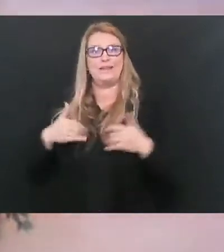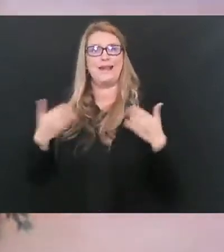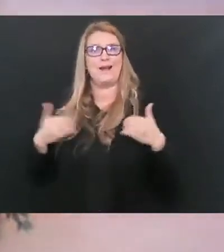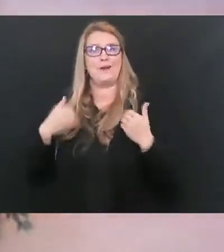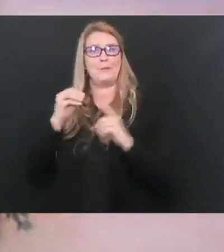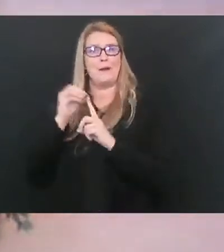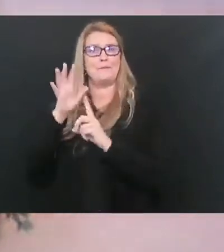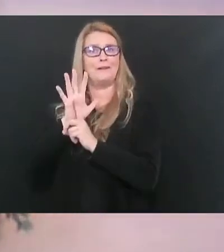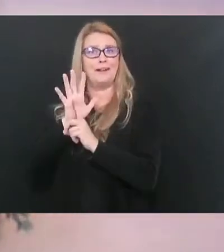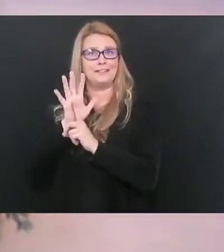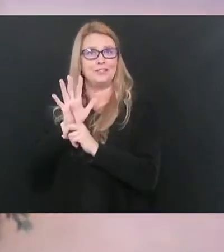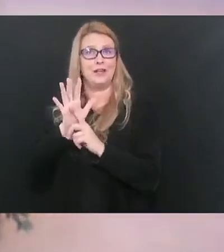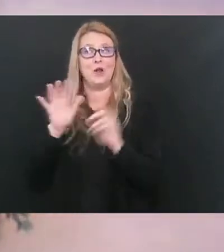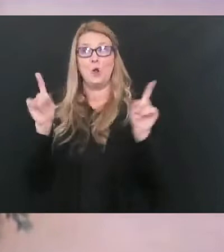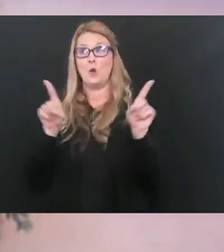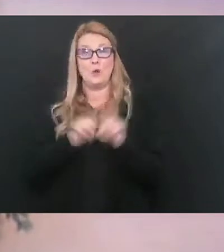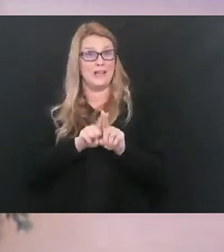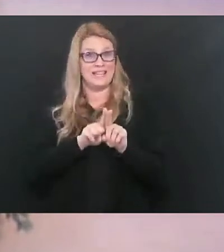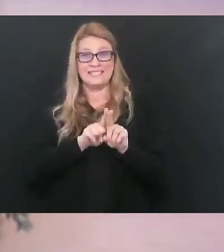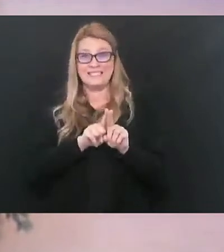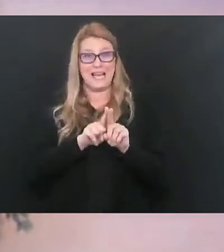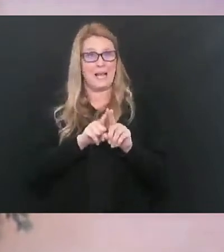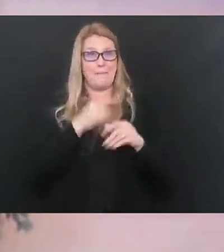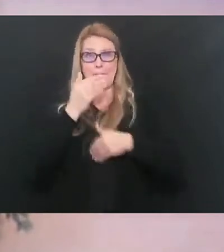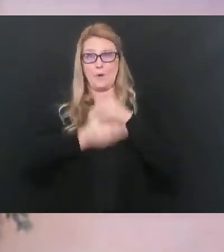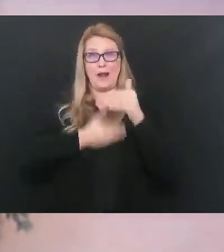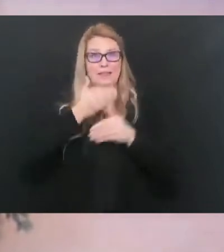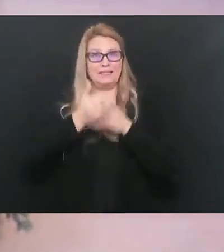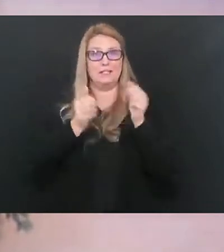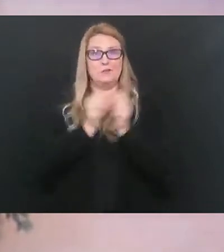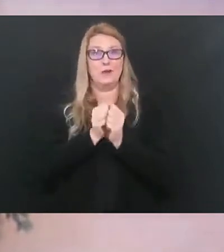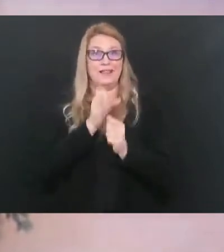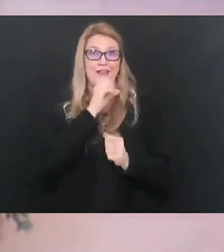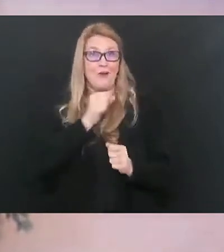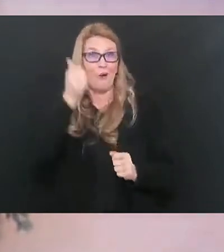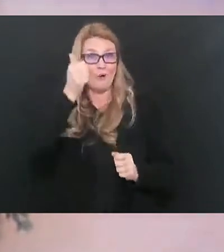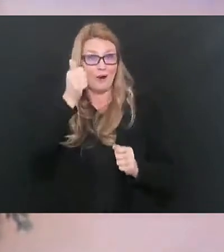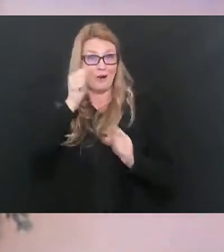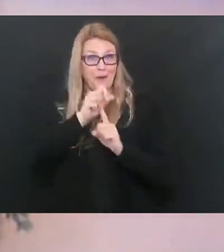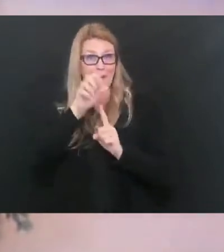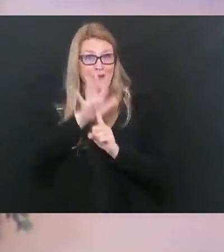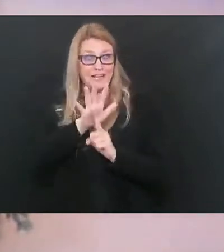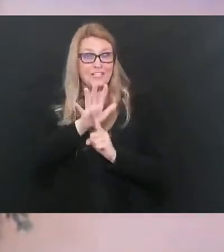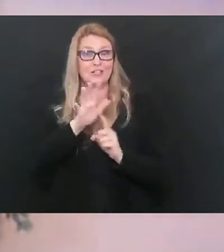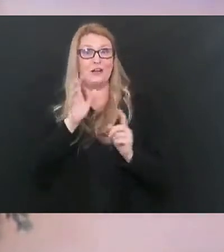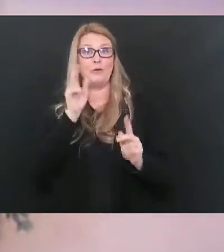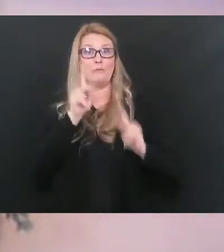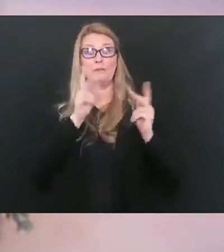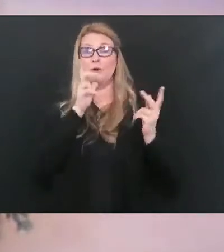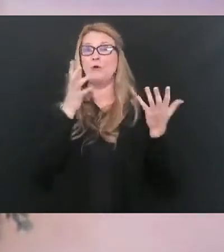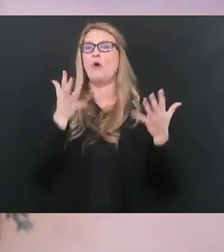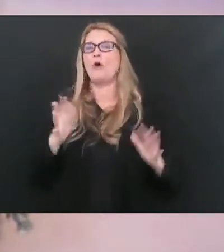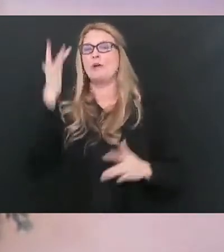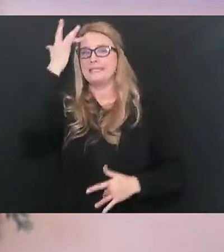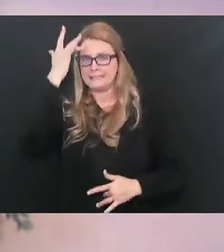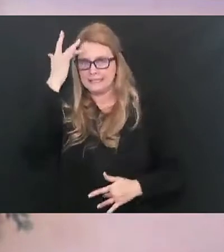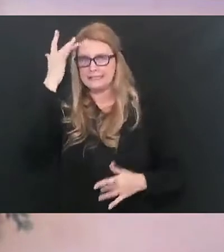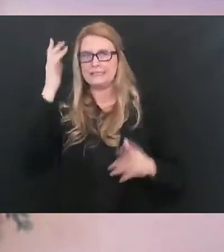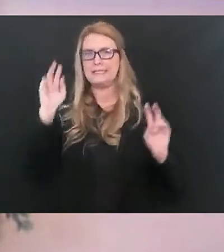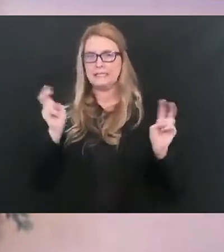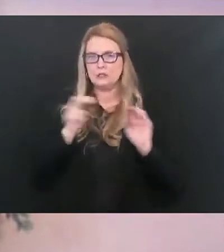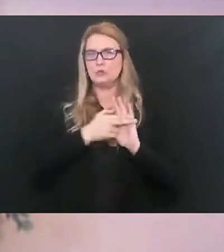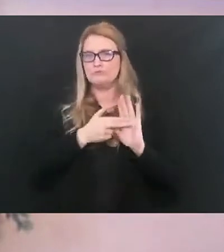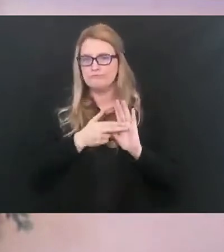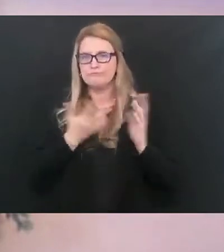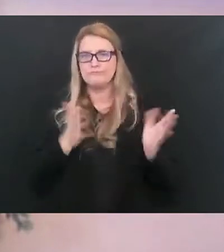same discipline we've done and will do with the older part of our population and people with pre-existing medical conditions, but starting to focus on our